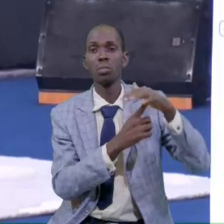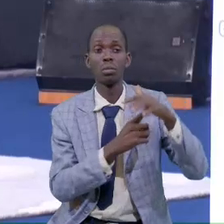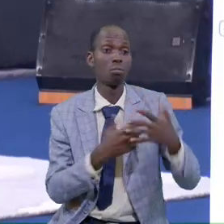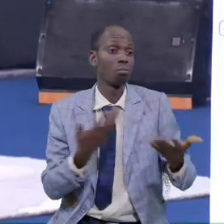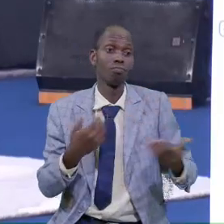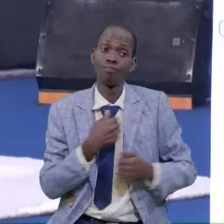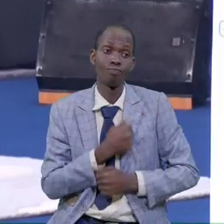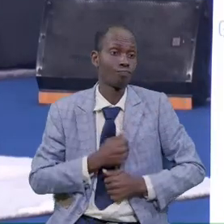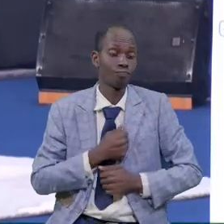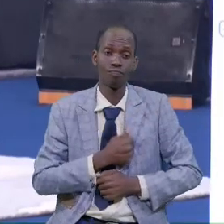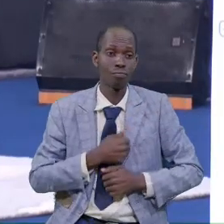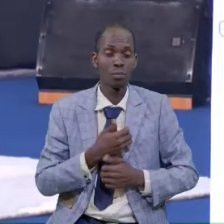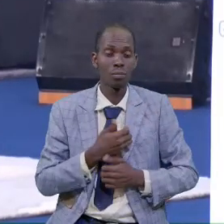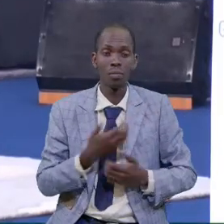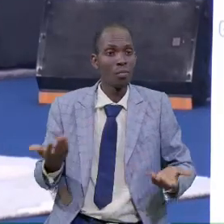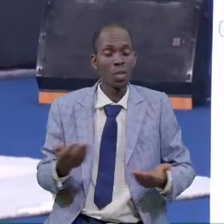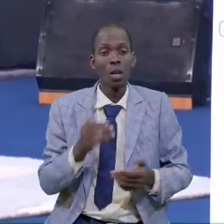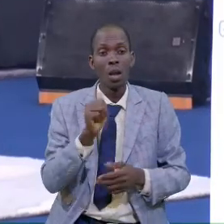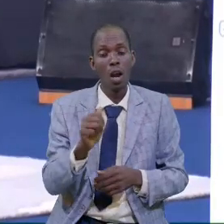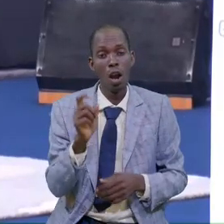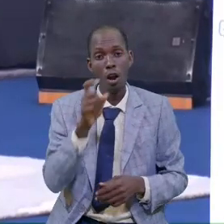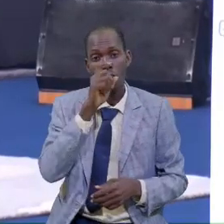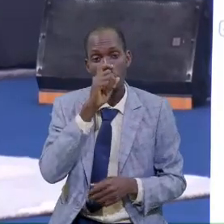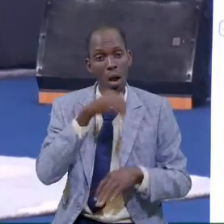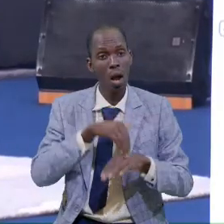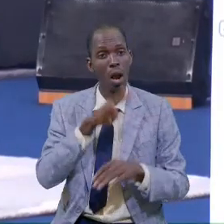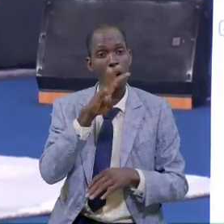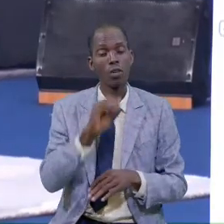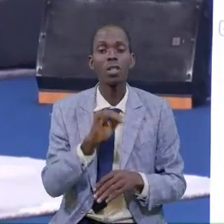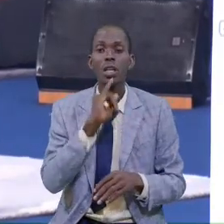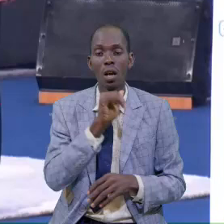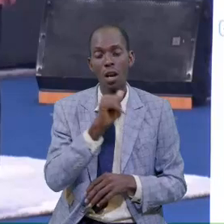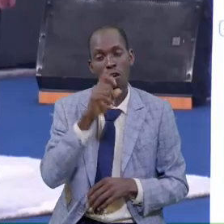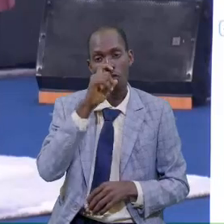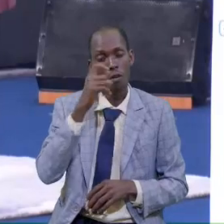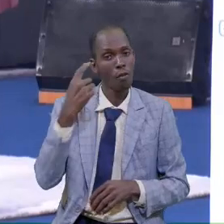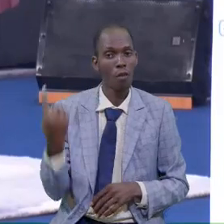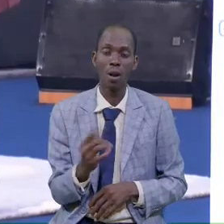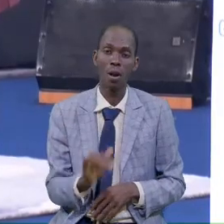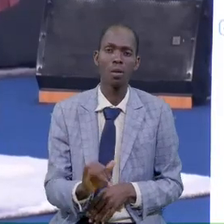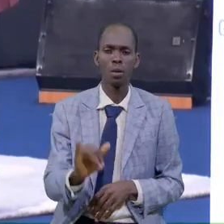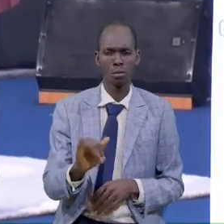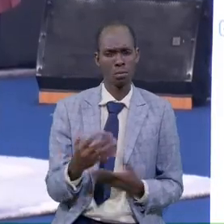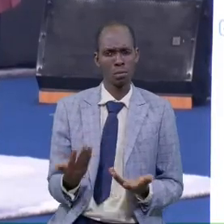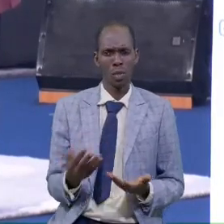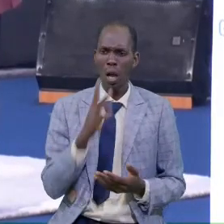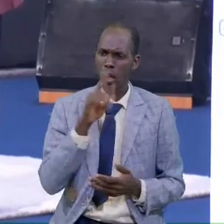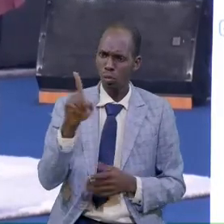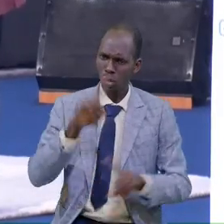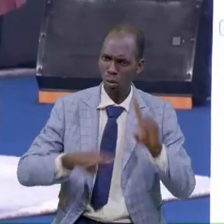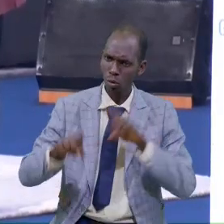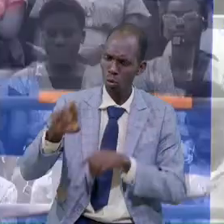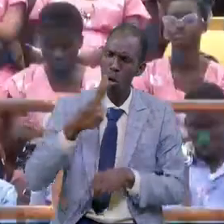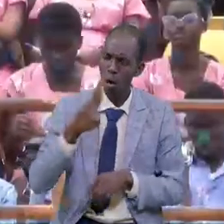A fool at 40 is a fool forever. Now tell me, are you telling me you're a fool? Answer me.